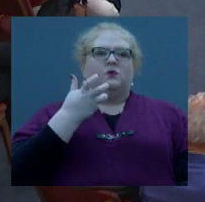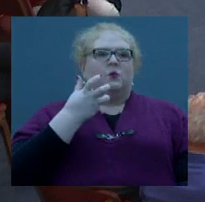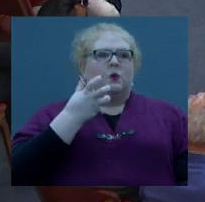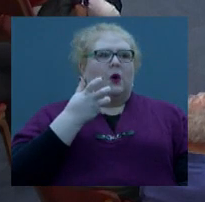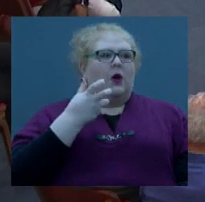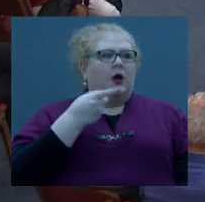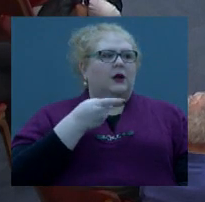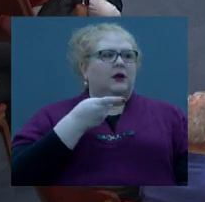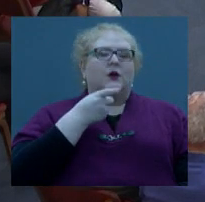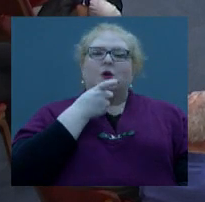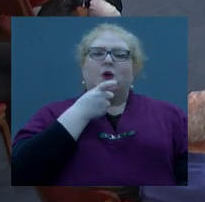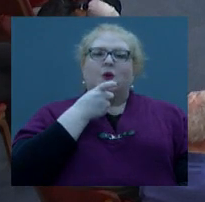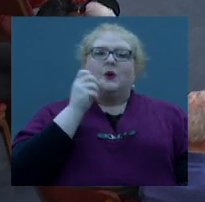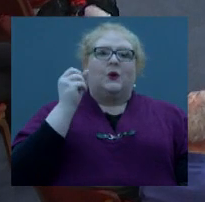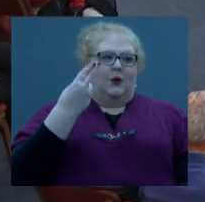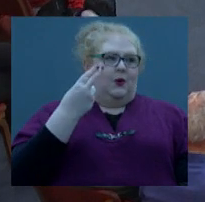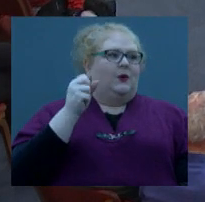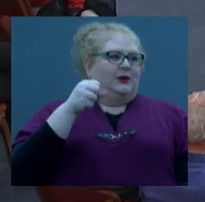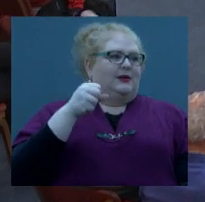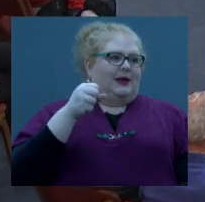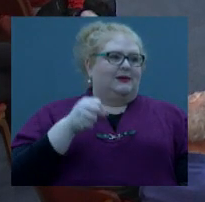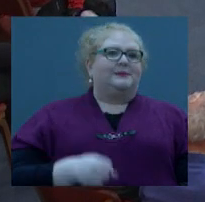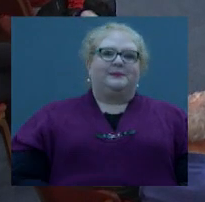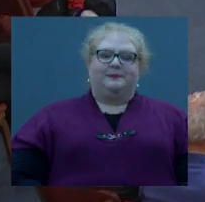got. Oh, yes, Ann, would you